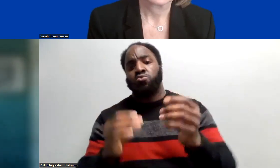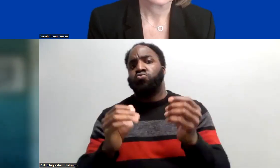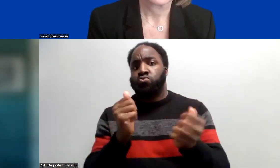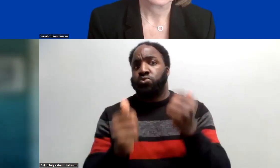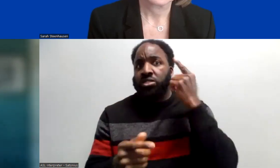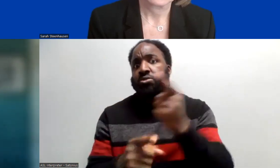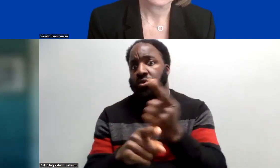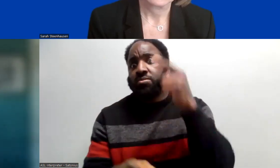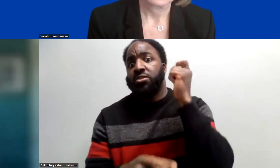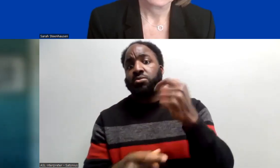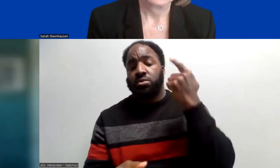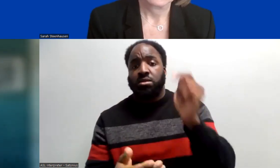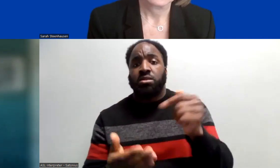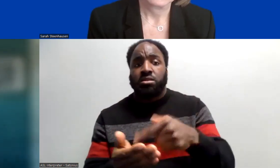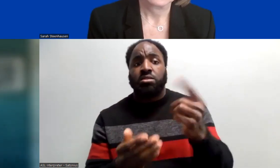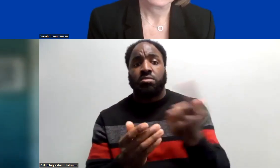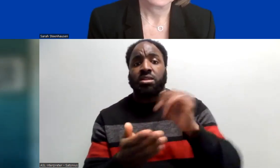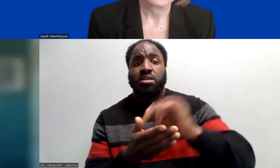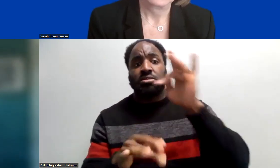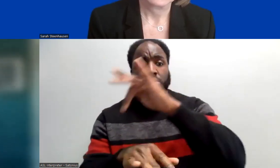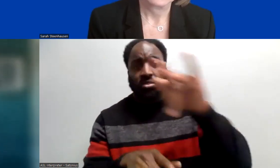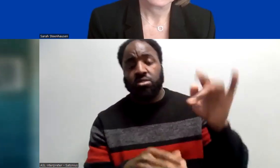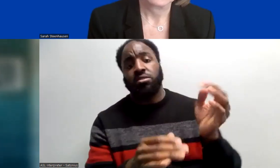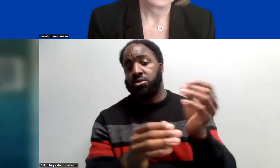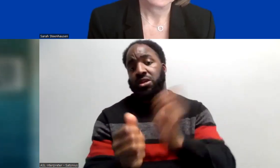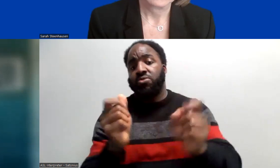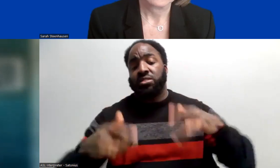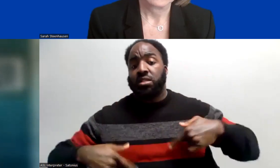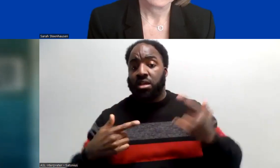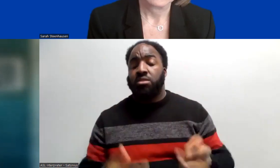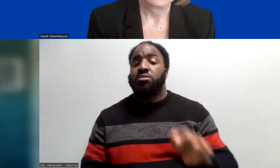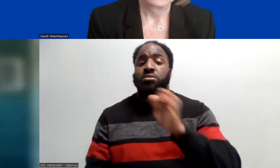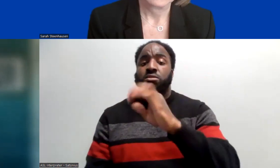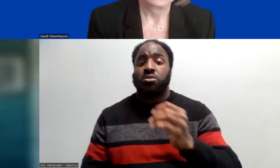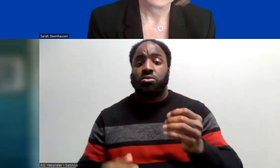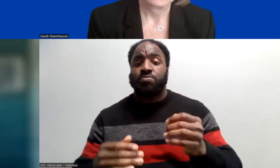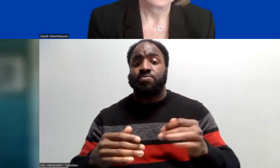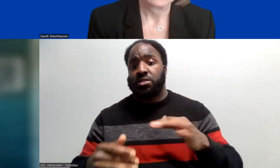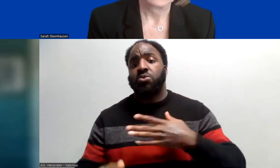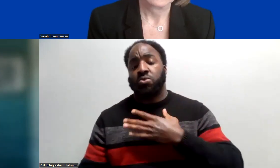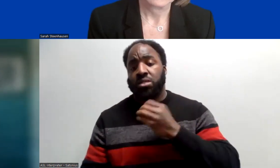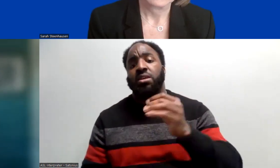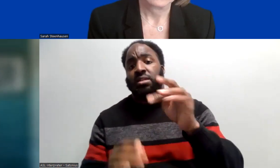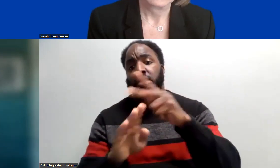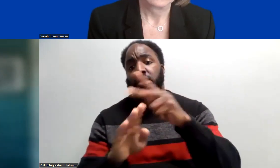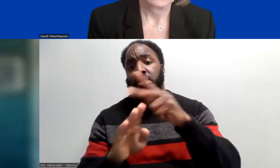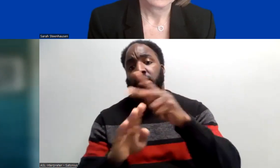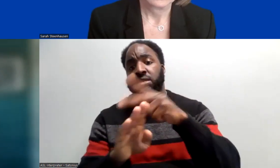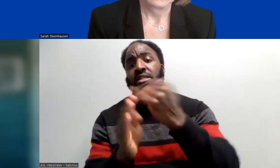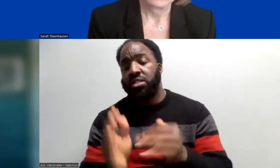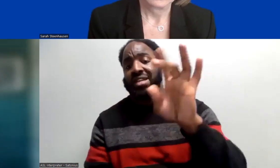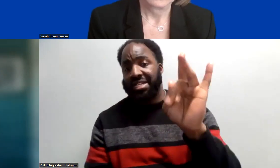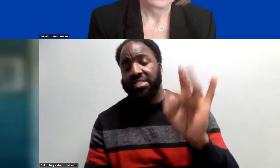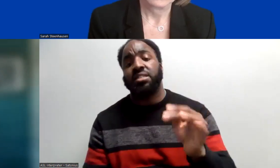is really something that's touching every part of people's lives. So we like Initiative 18 on that we've talked about